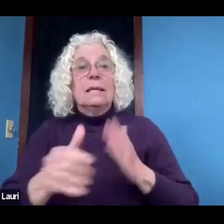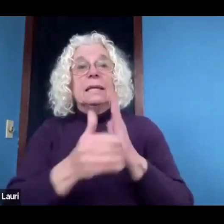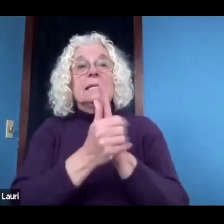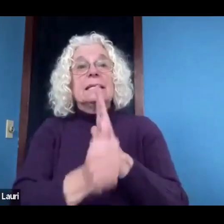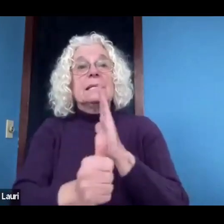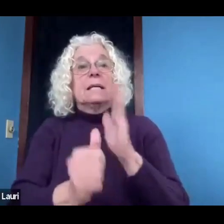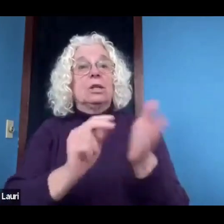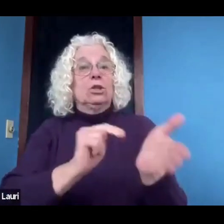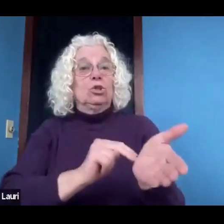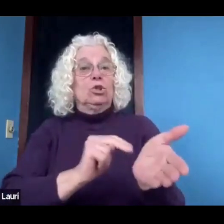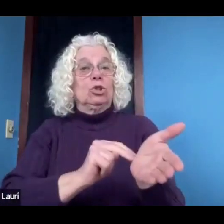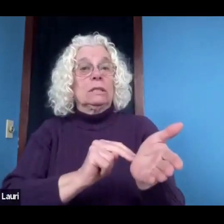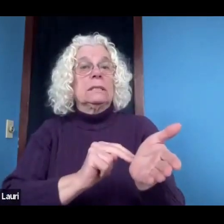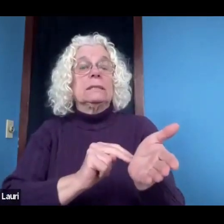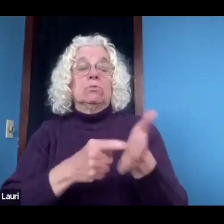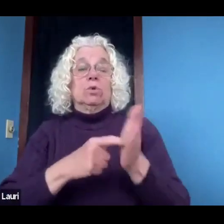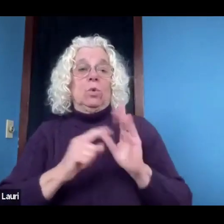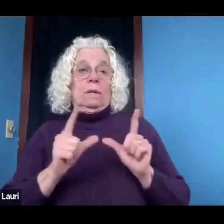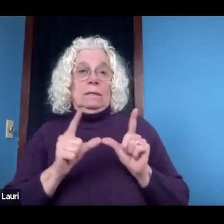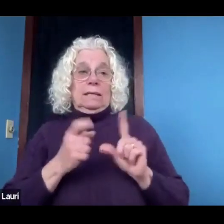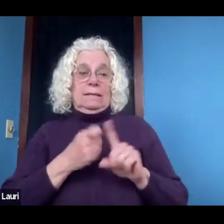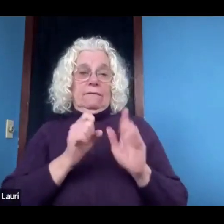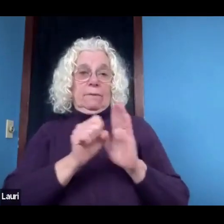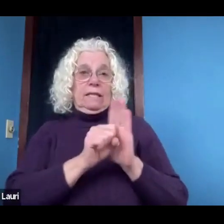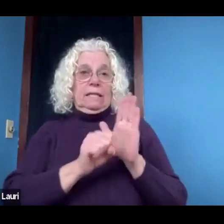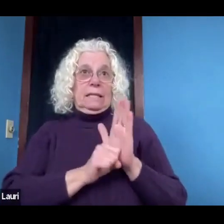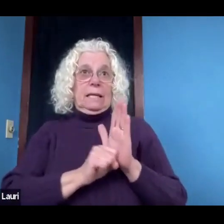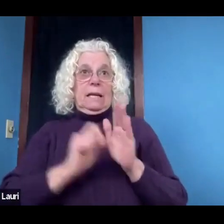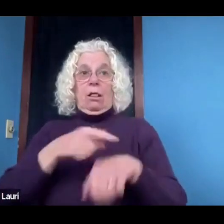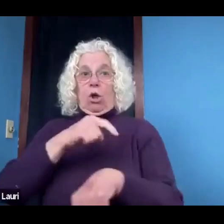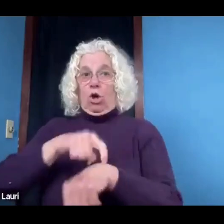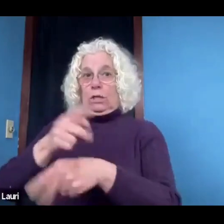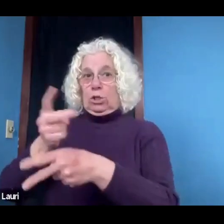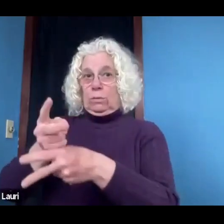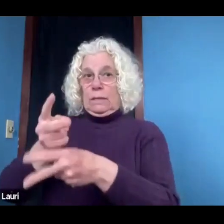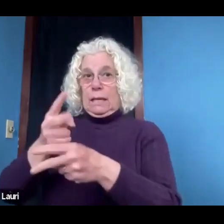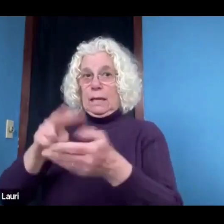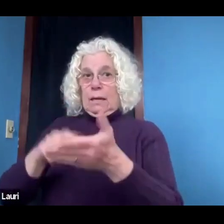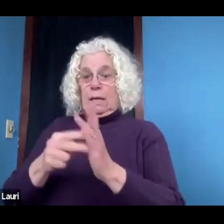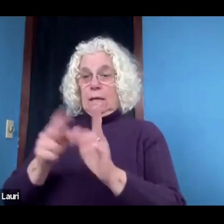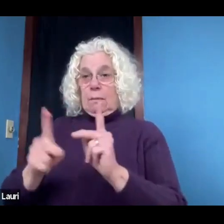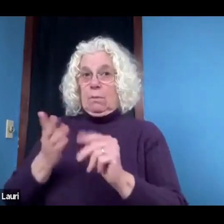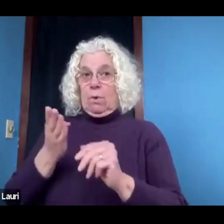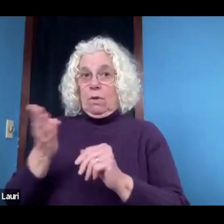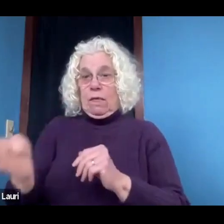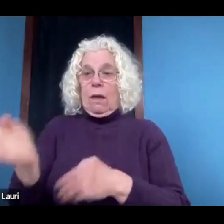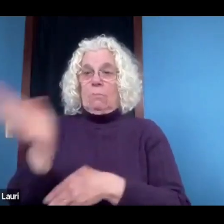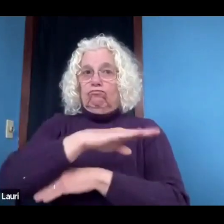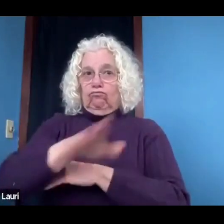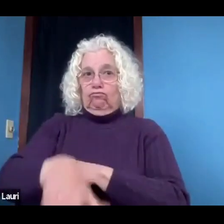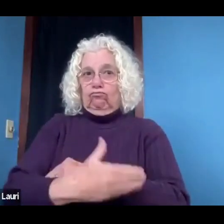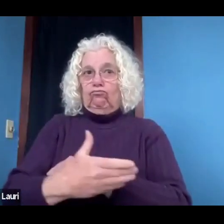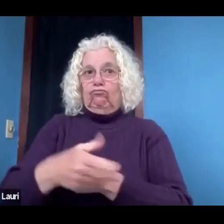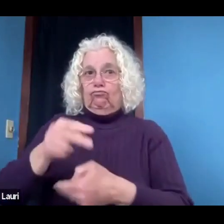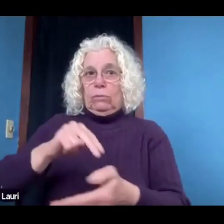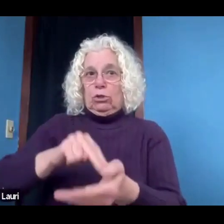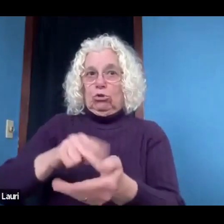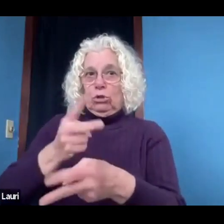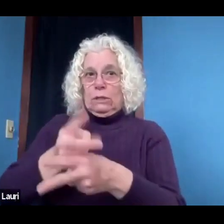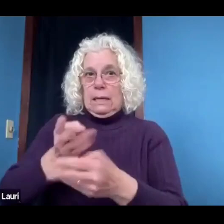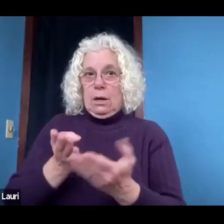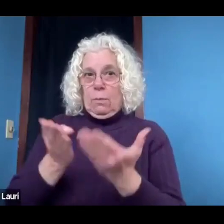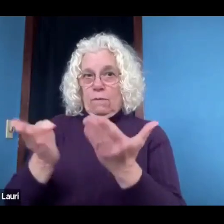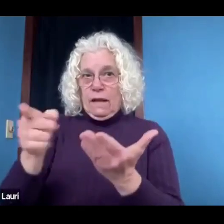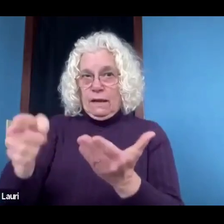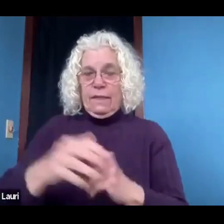are licensed by the state. They are long-term care facilities where people who need 24-hour nursing care can reside.